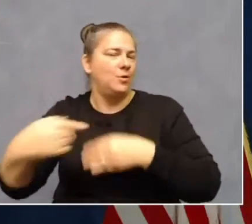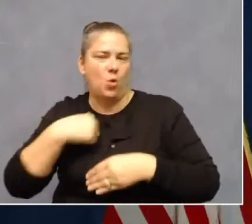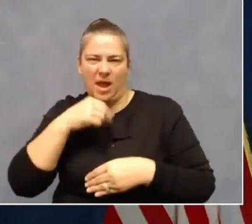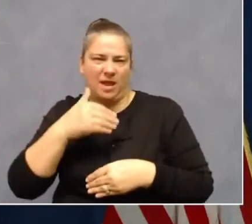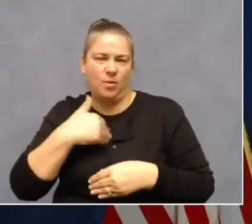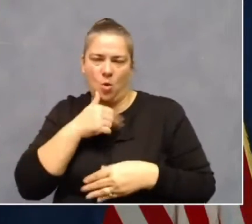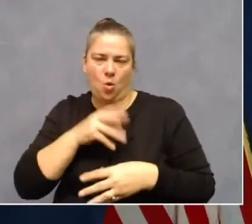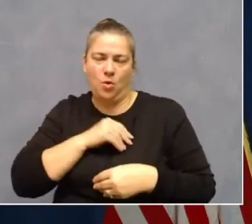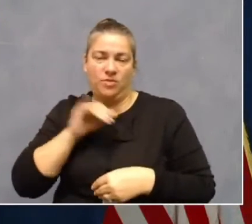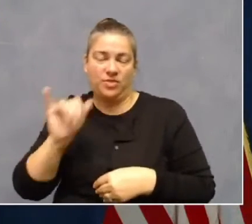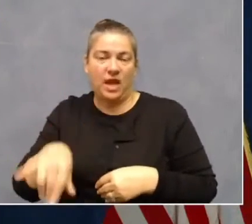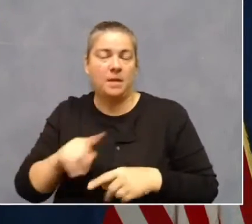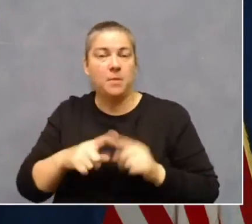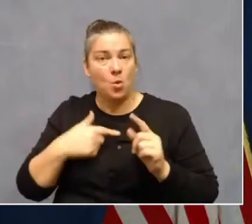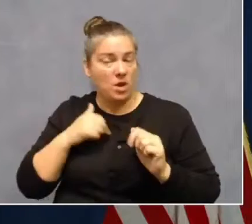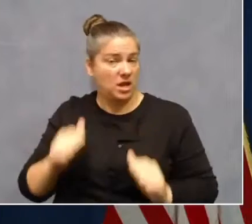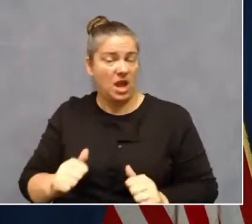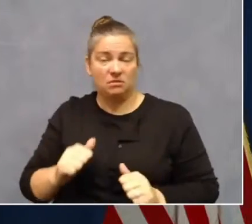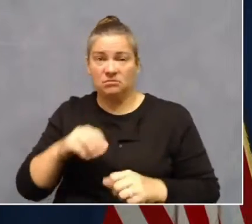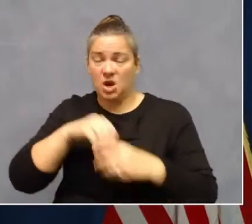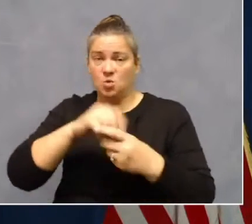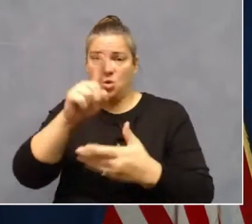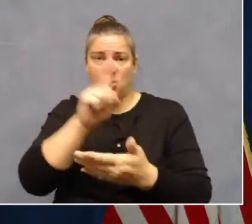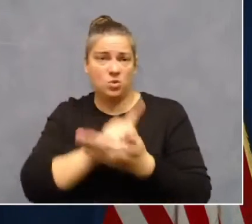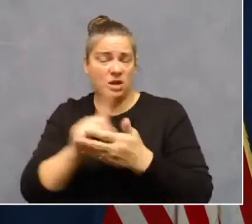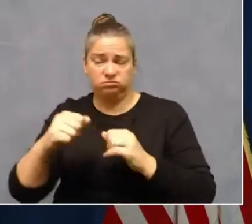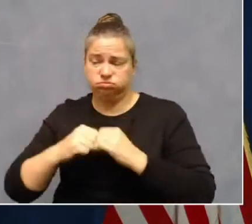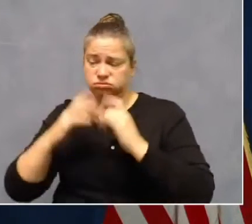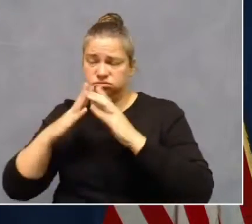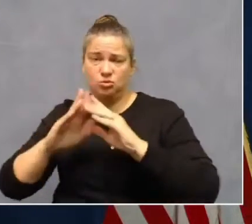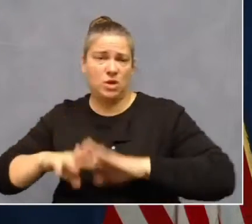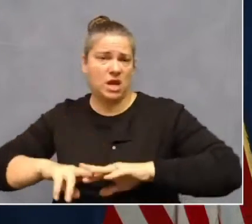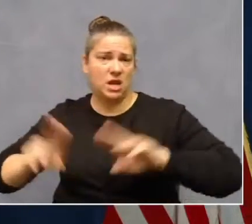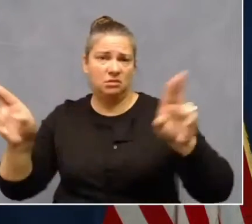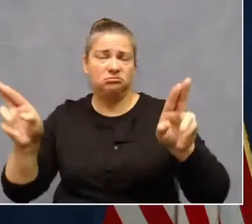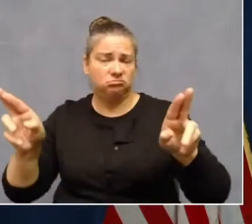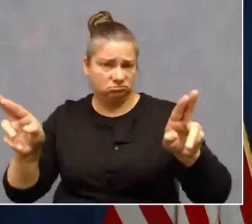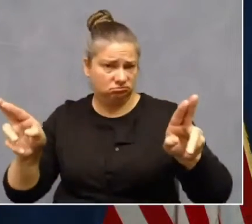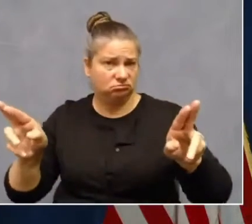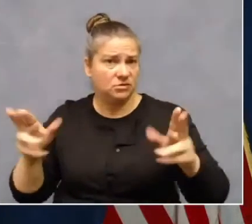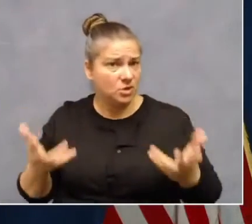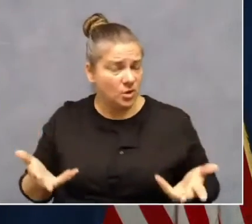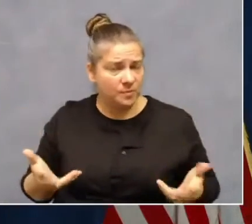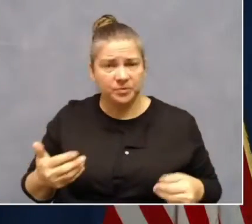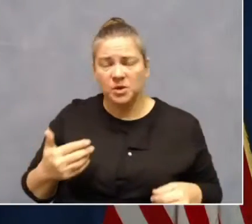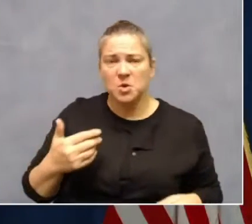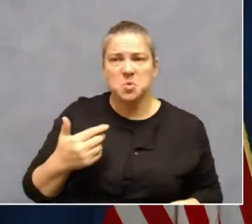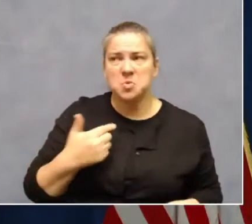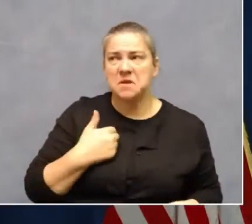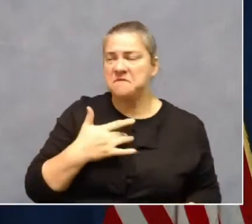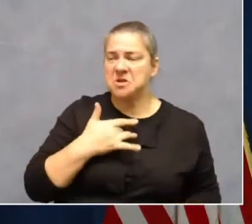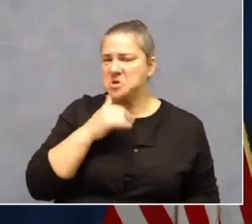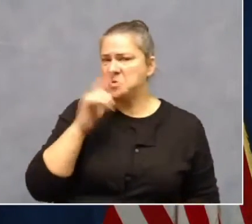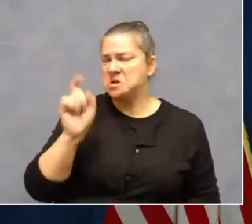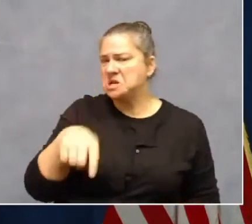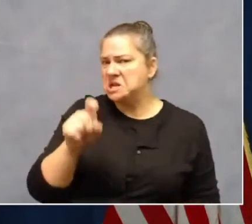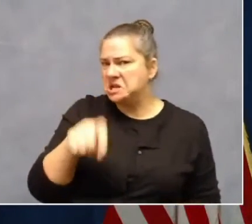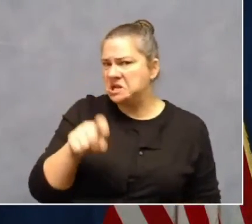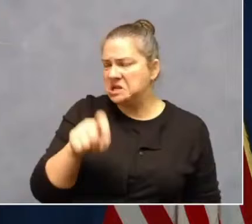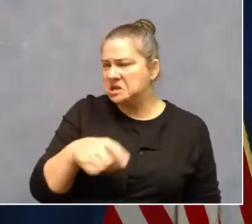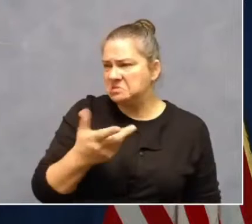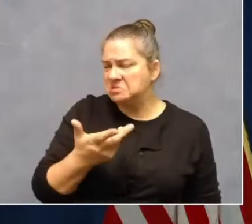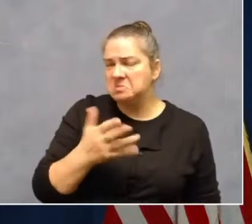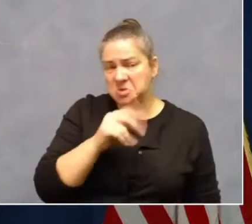at a week's notice. And right now we don't see the need for it, but you're right, and part of the question